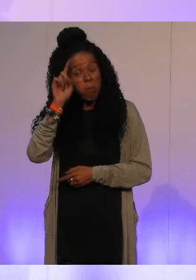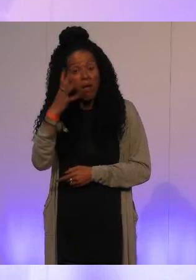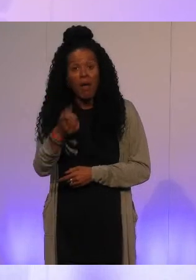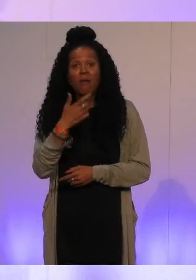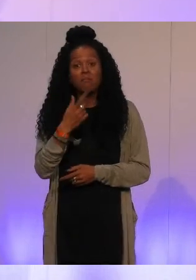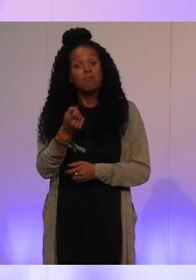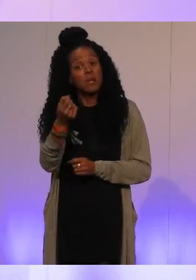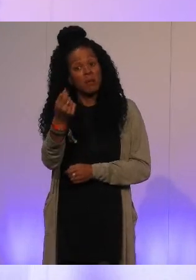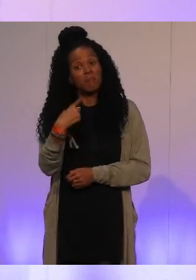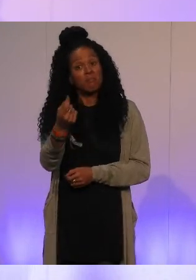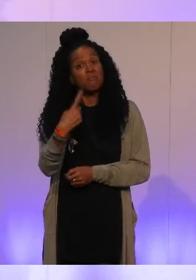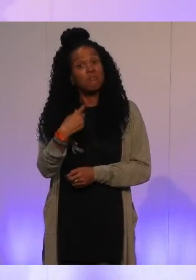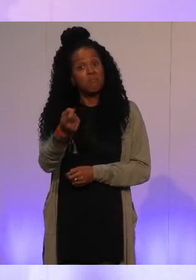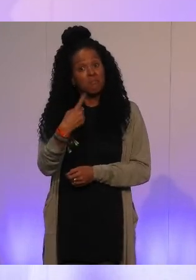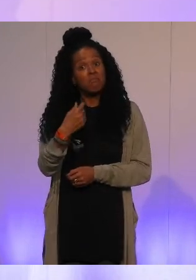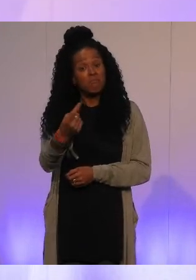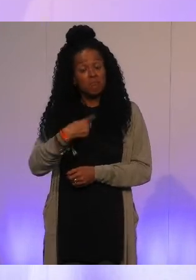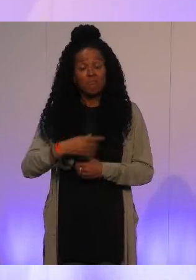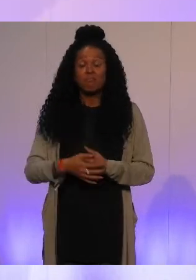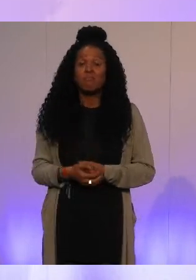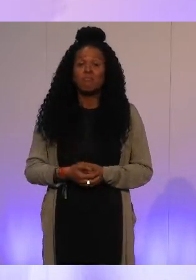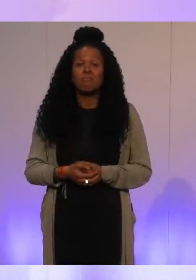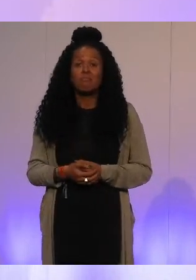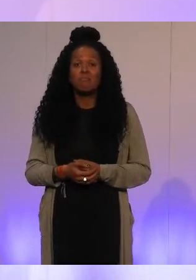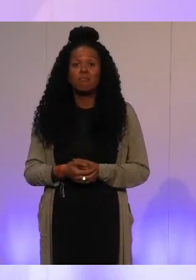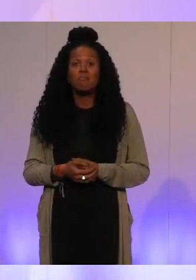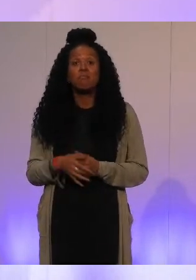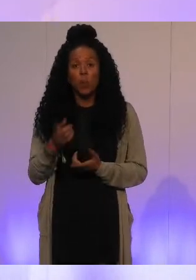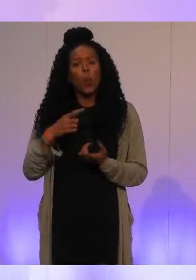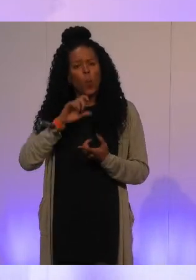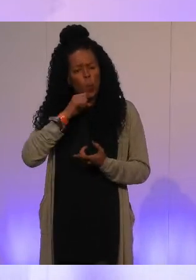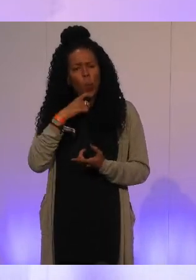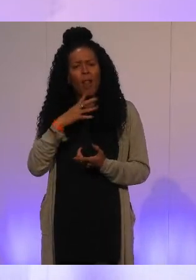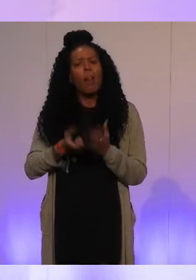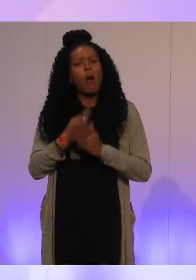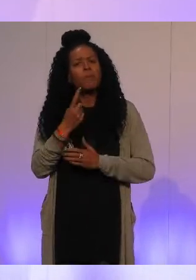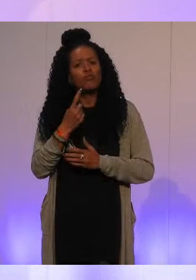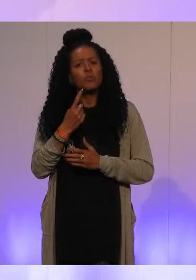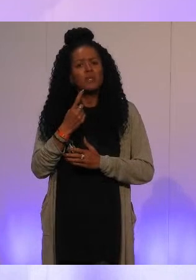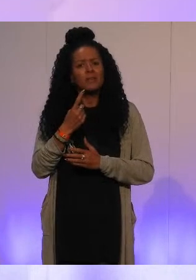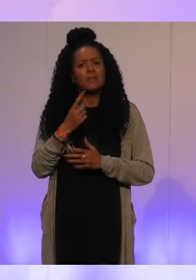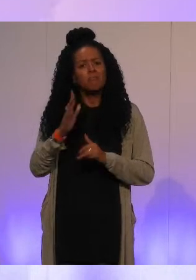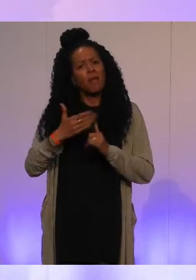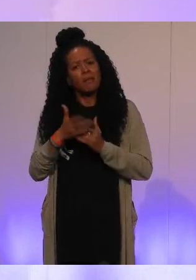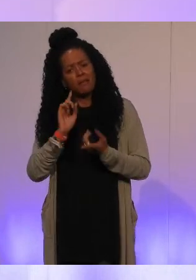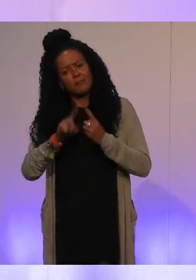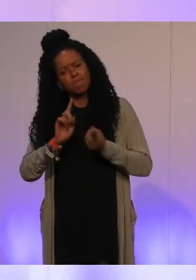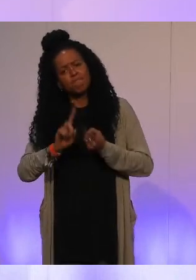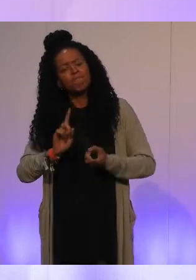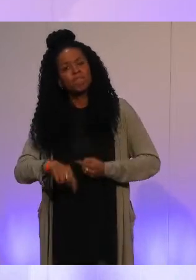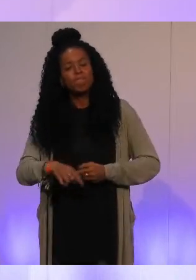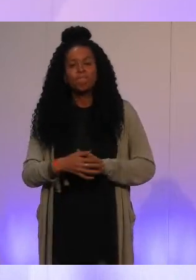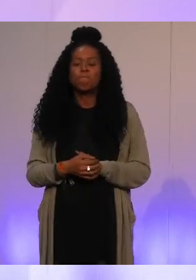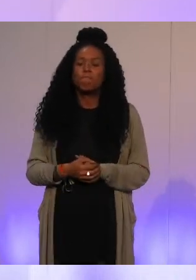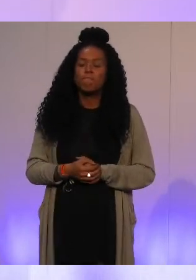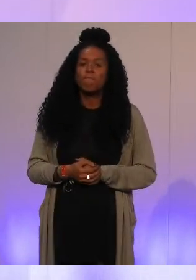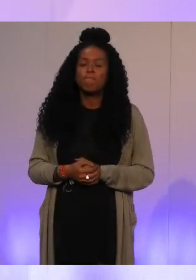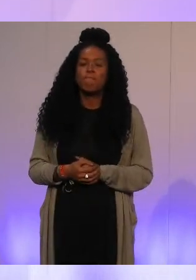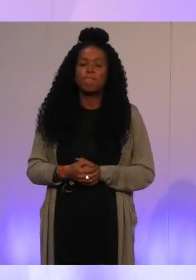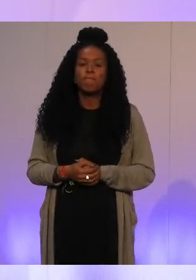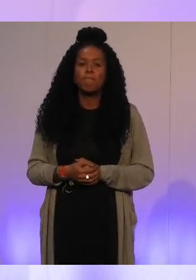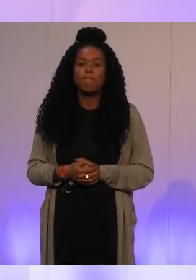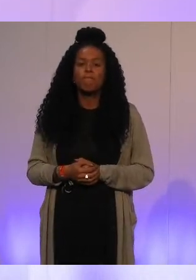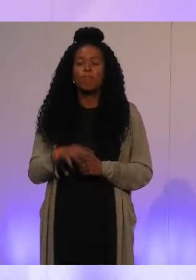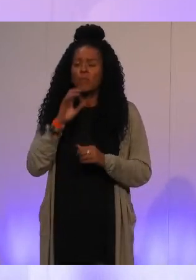the evening progresses, please do keep them coming and there will be an opportunity for us to do just that. So we'll